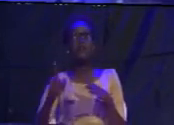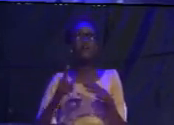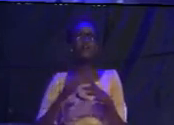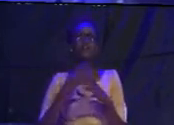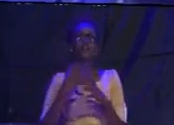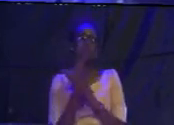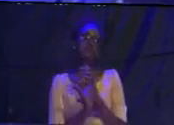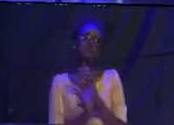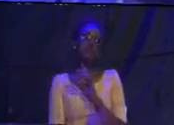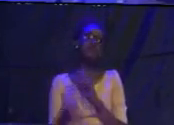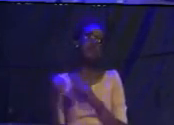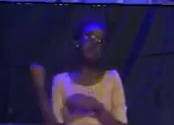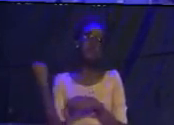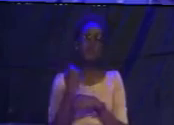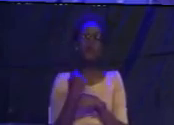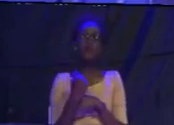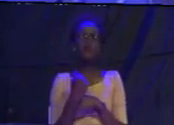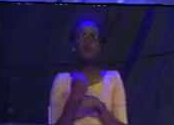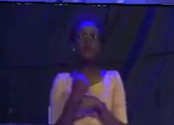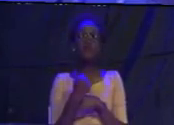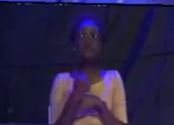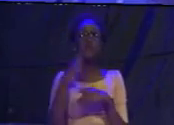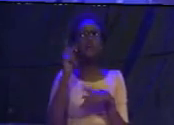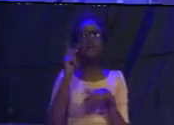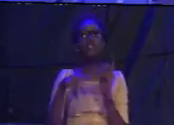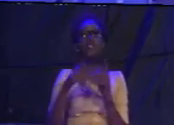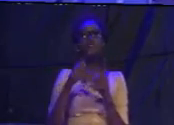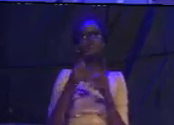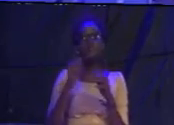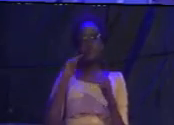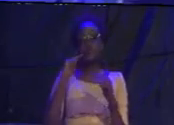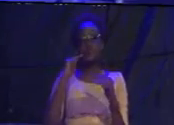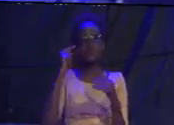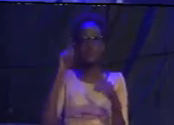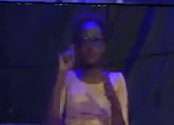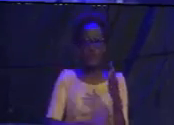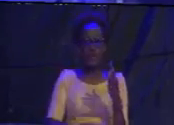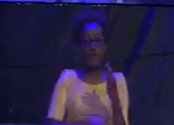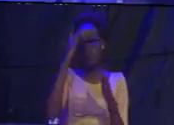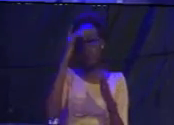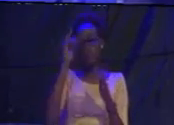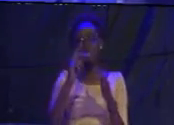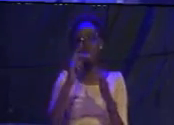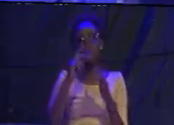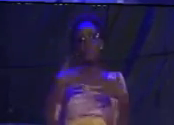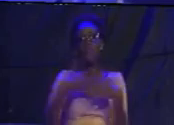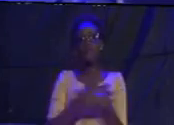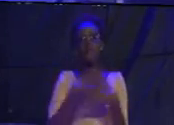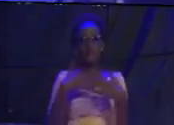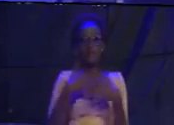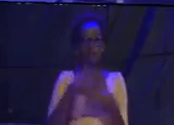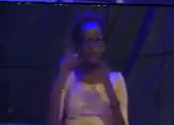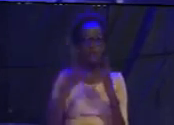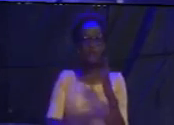Africa, Africa began to lose her strength. And others came down because of fear